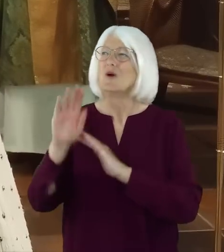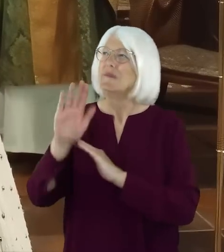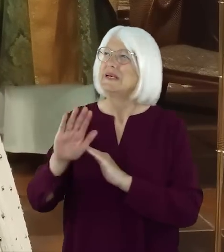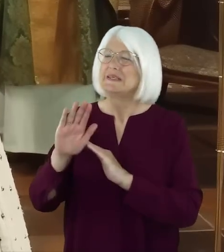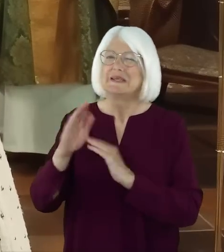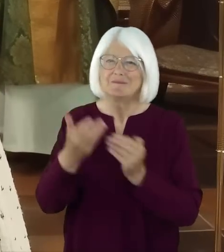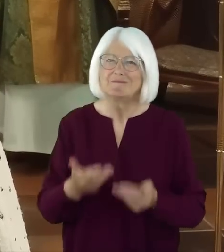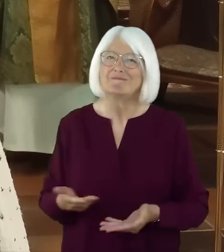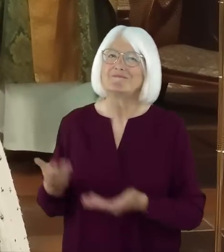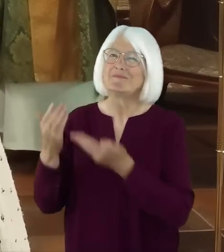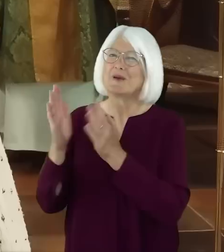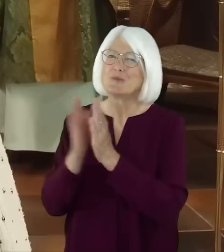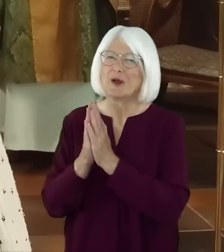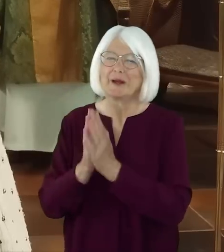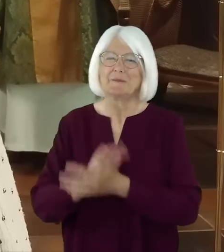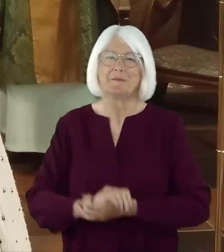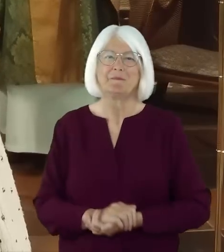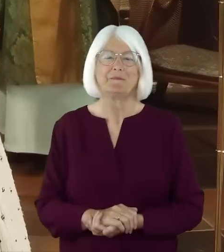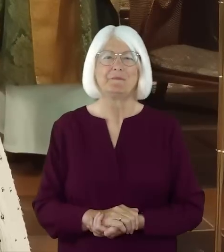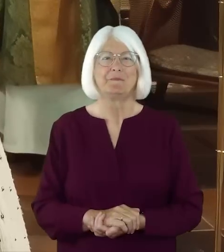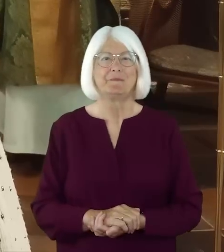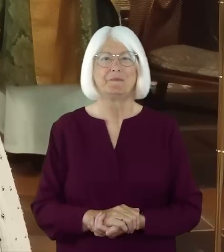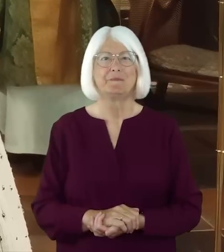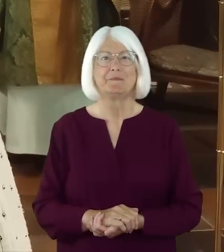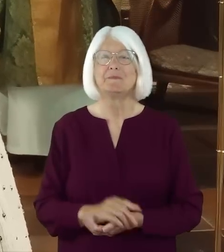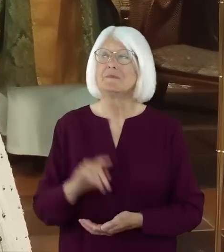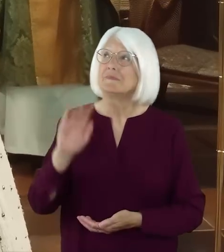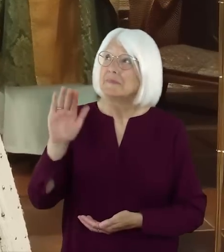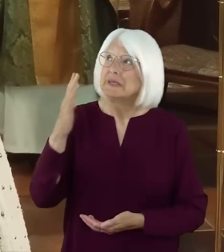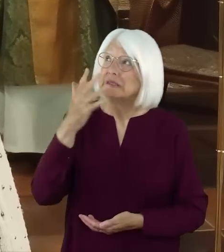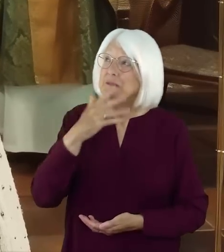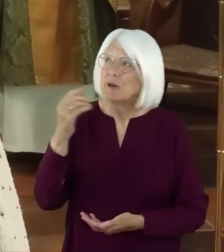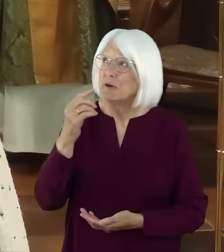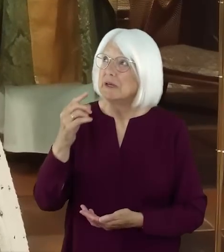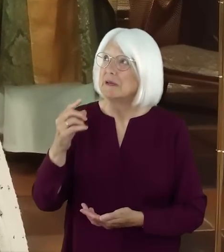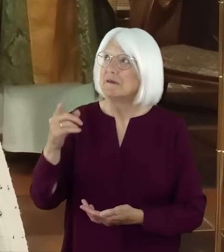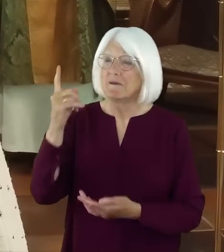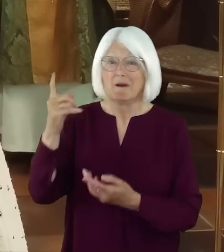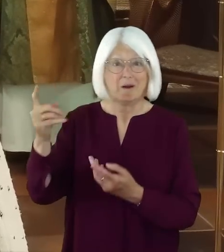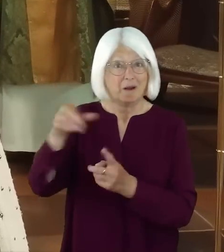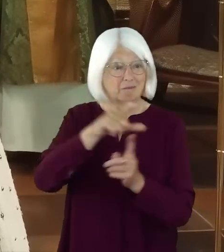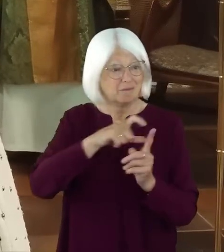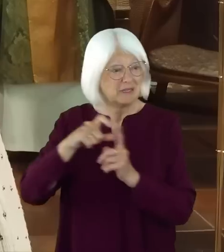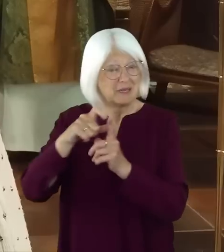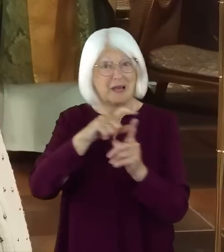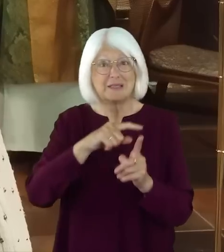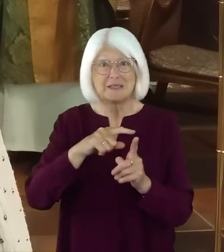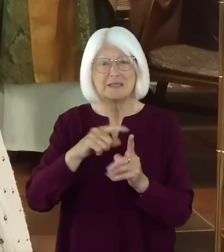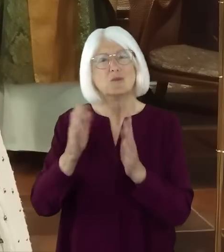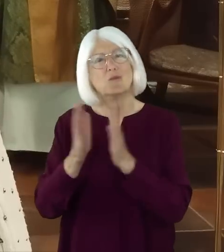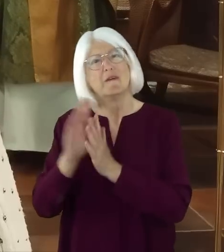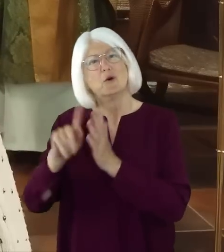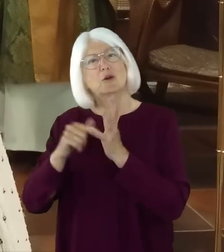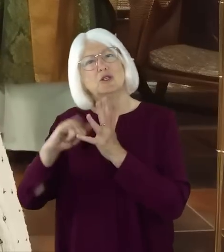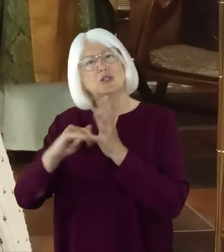Lord, in your mercy. Hear our prayer. Spirit of God, come upon our diocese. We pray for